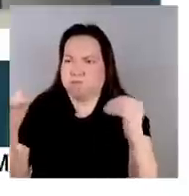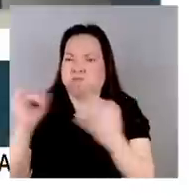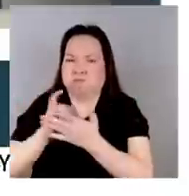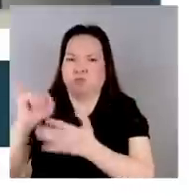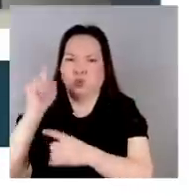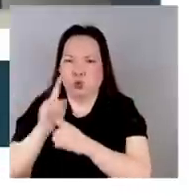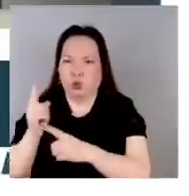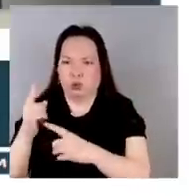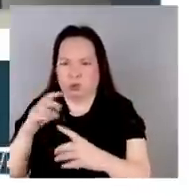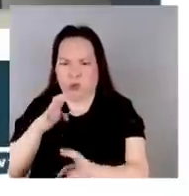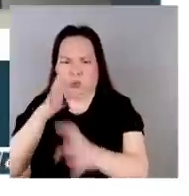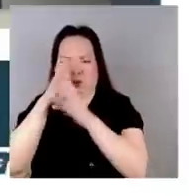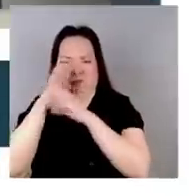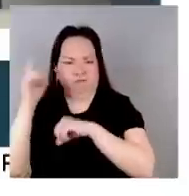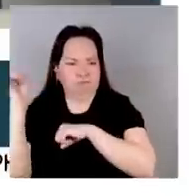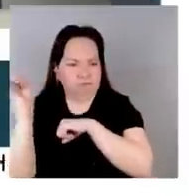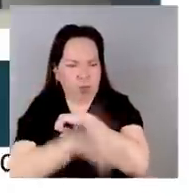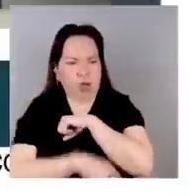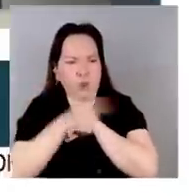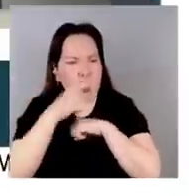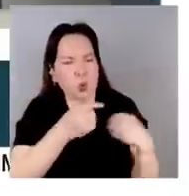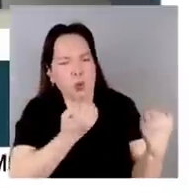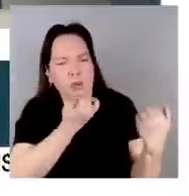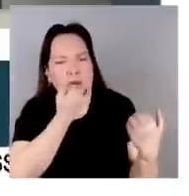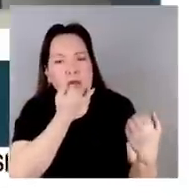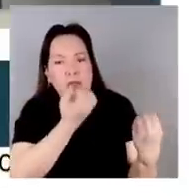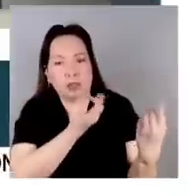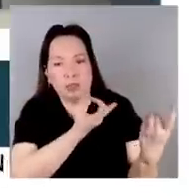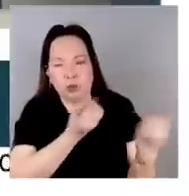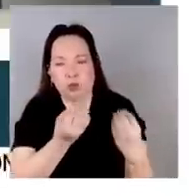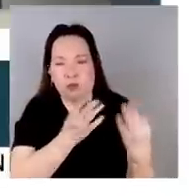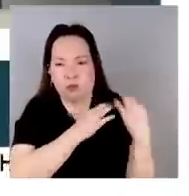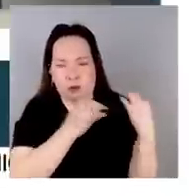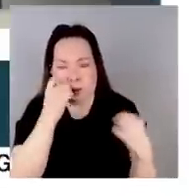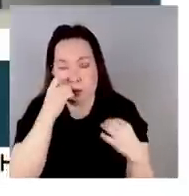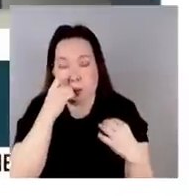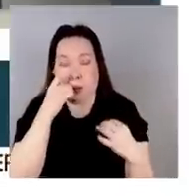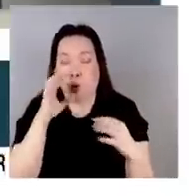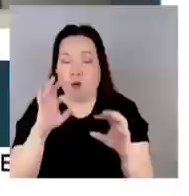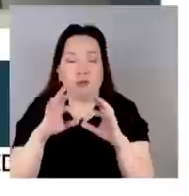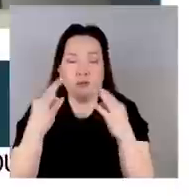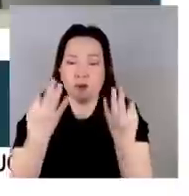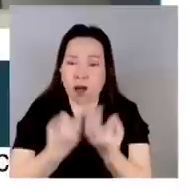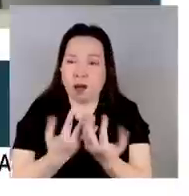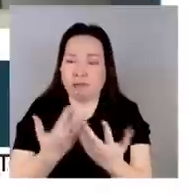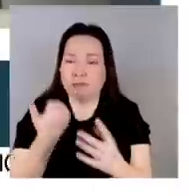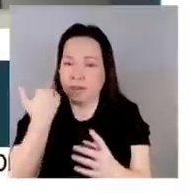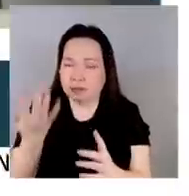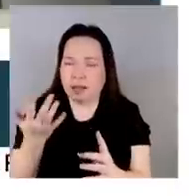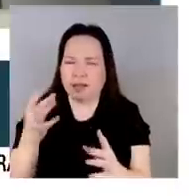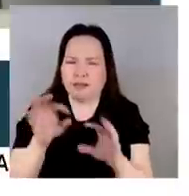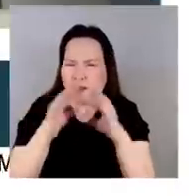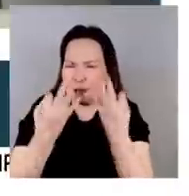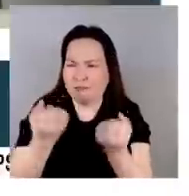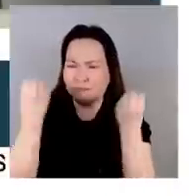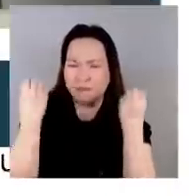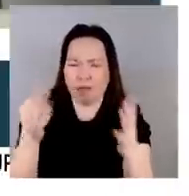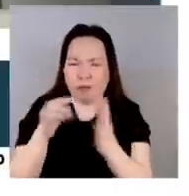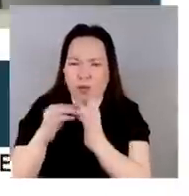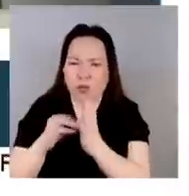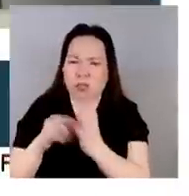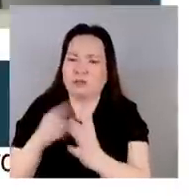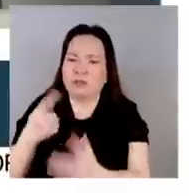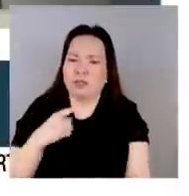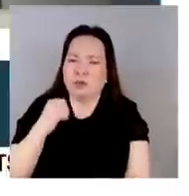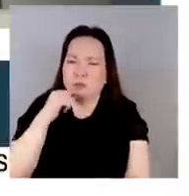rights violations to account. And, you know, certainly I think that the victims of the drug war, the thousands of families who are still feeling the pain